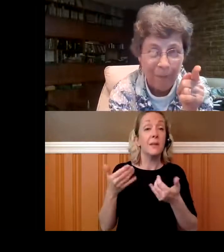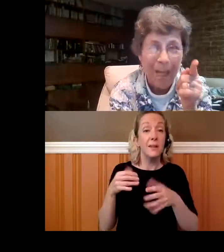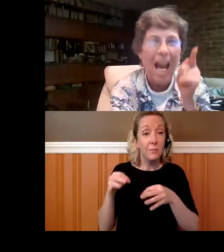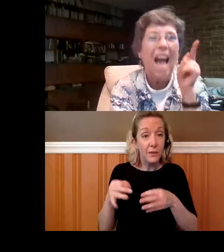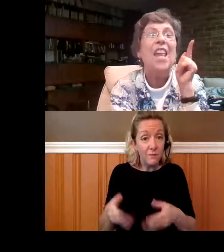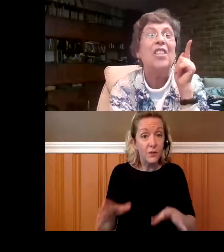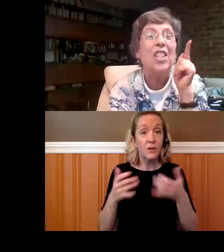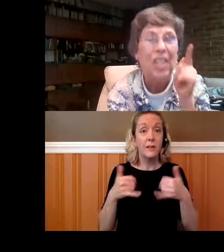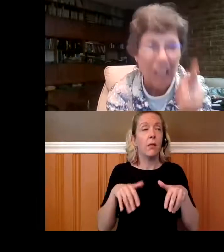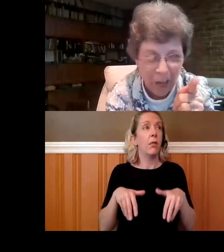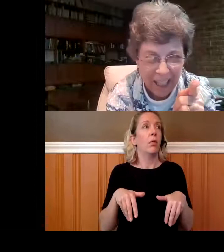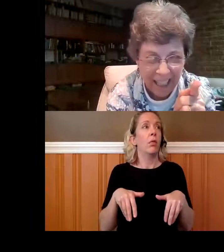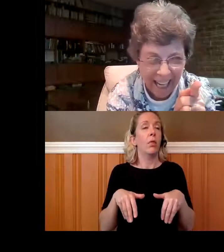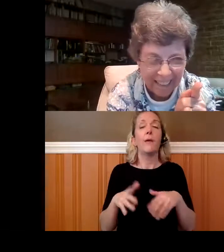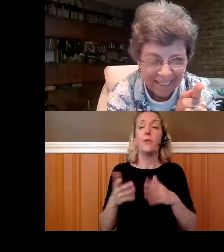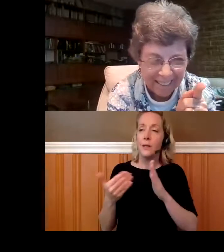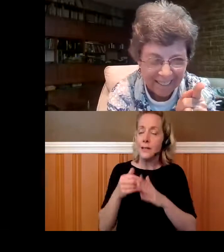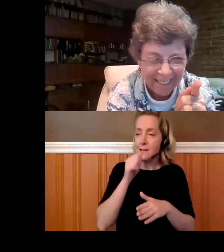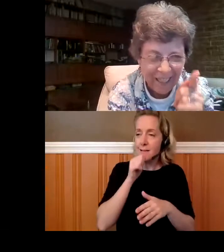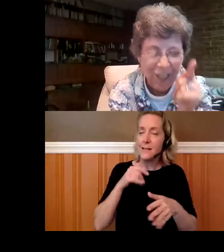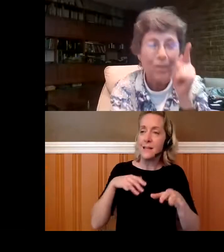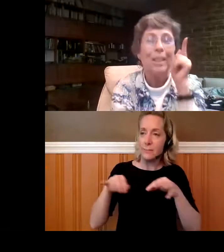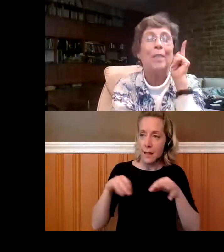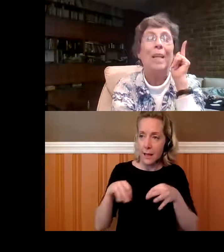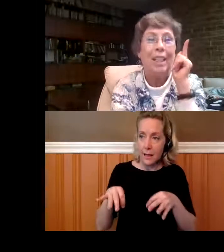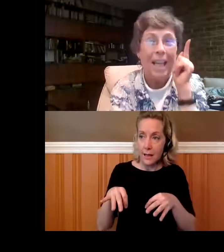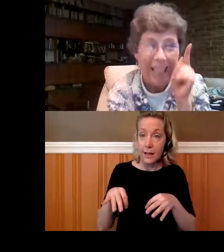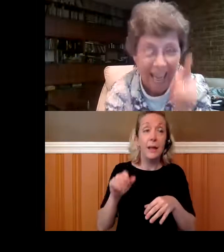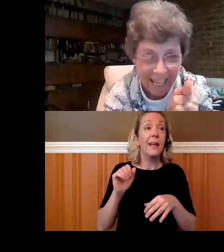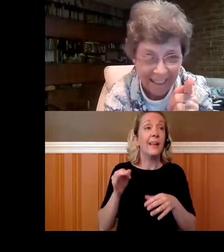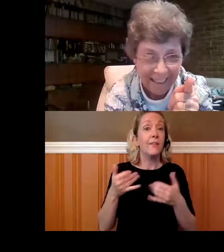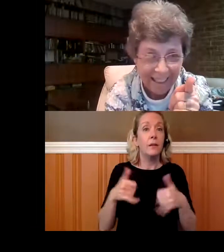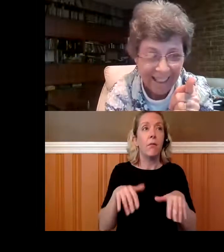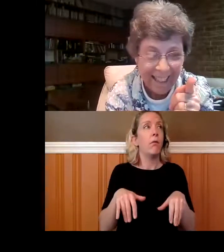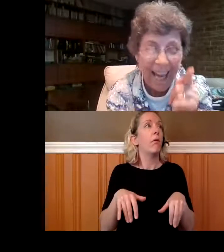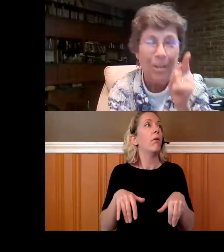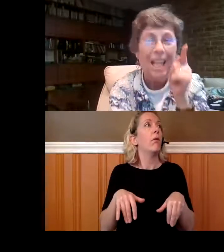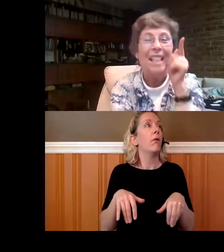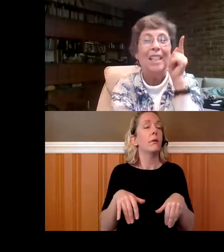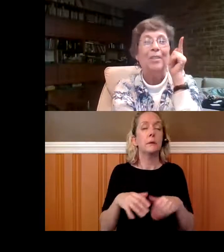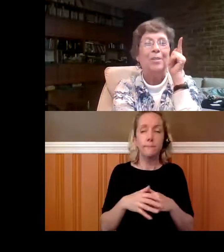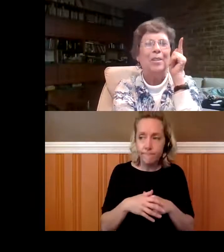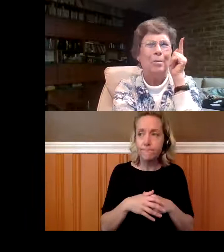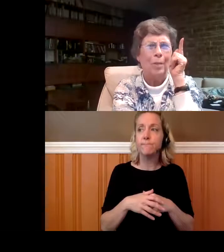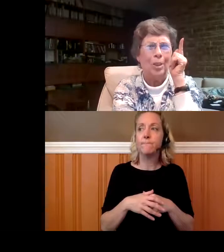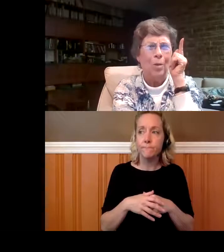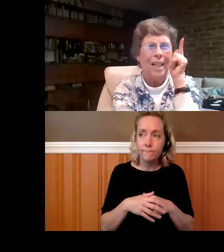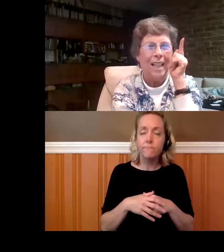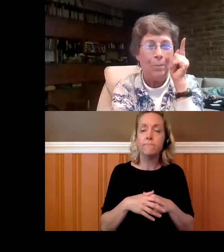So you have to explain it again. And when they still don't do what you want, it's probably because they still didn't realize you're deaf and